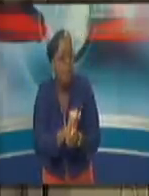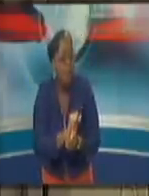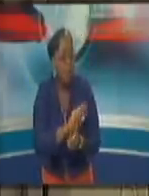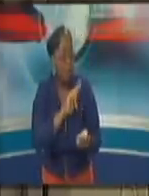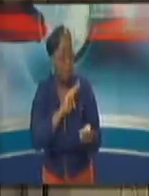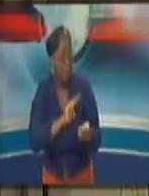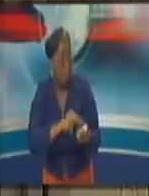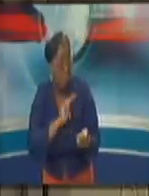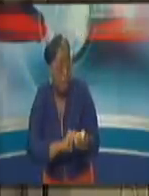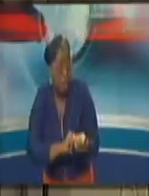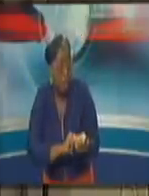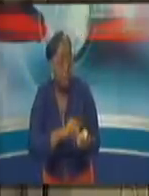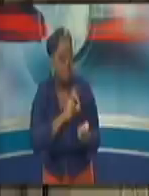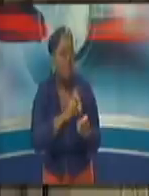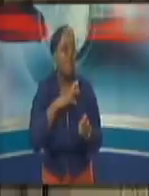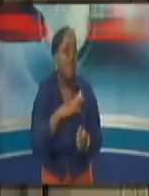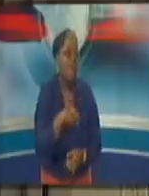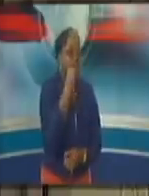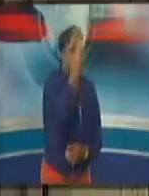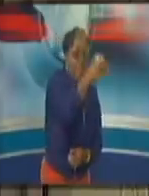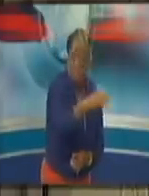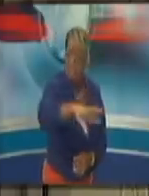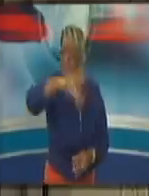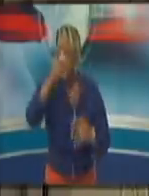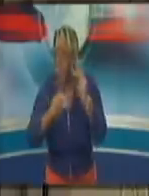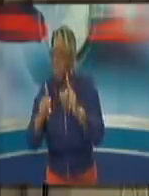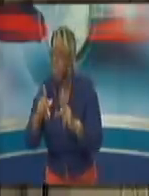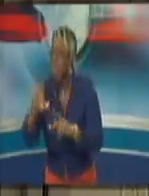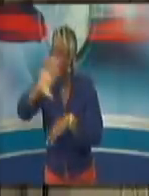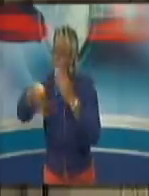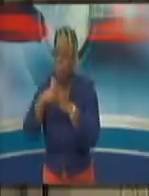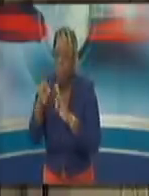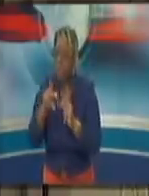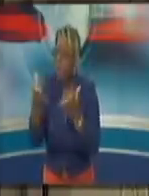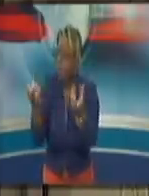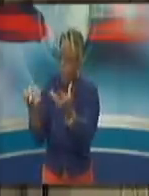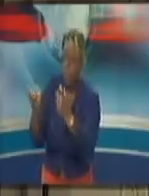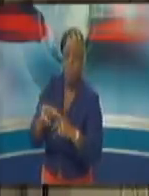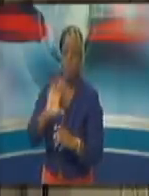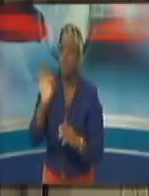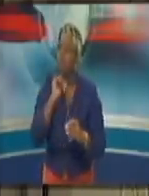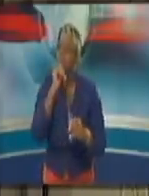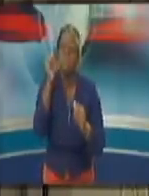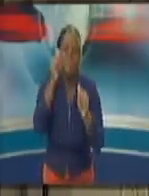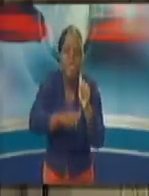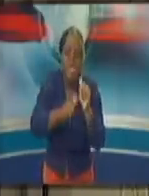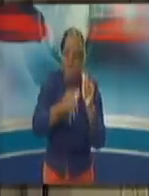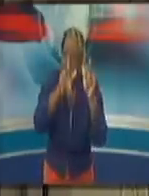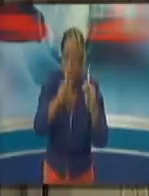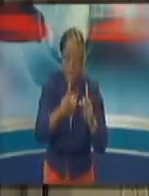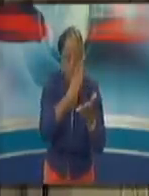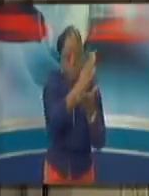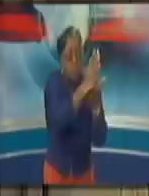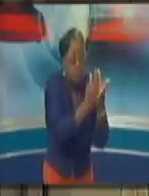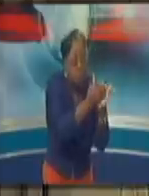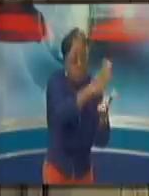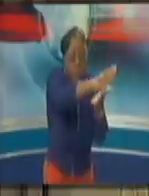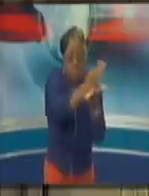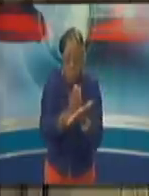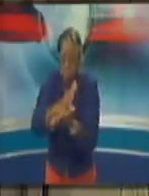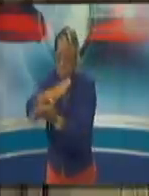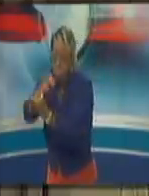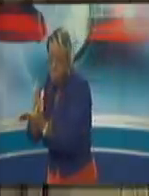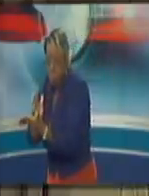pharmacist, and PPEs have been delivered. That particular RHA is getting 4,000 masks